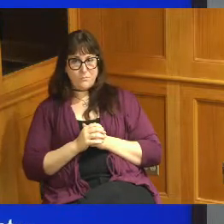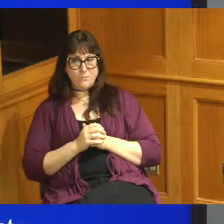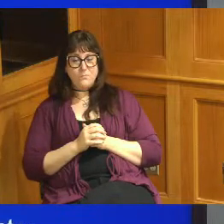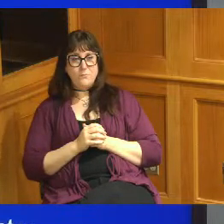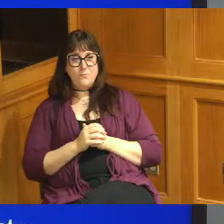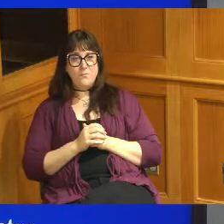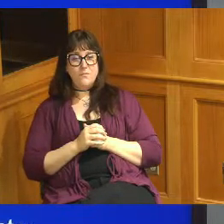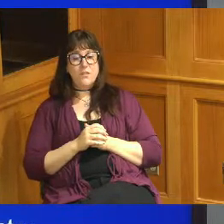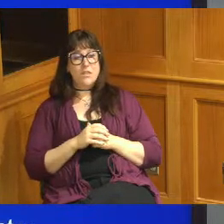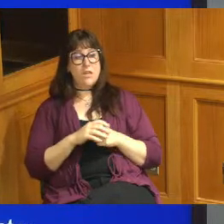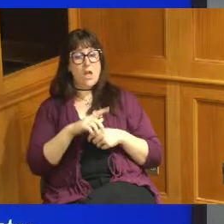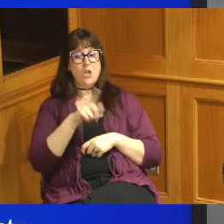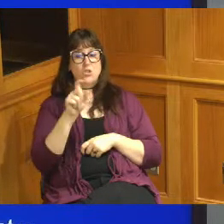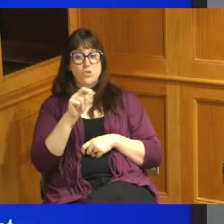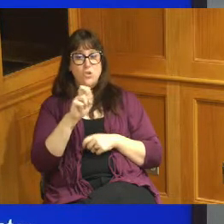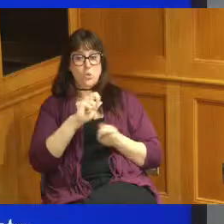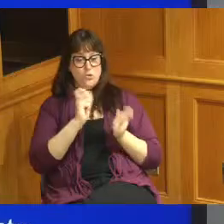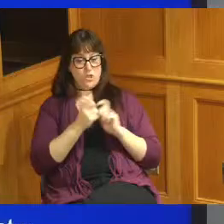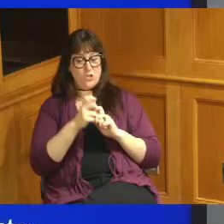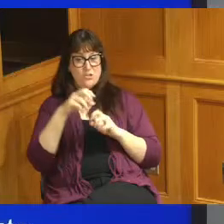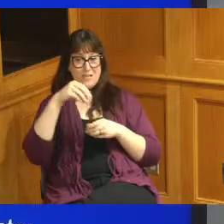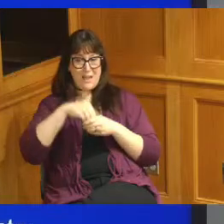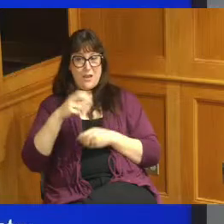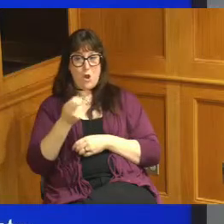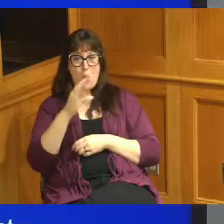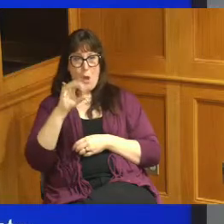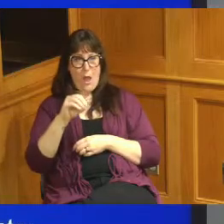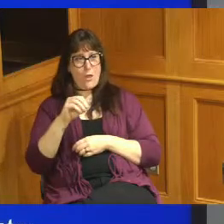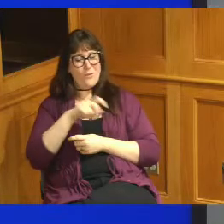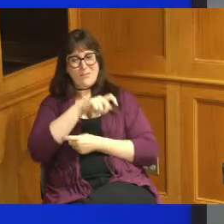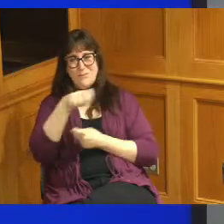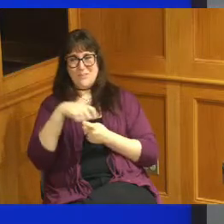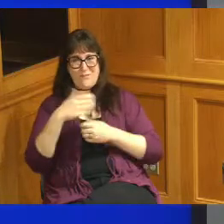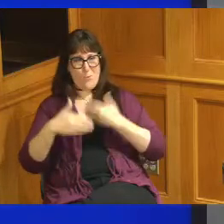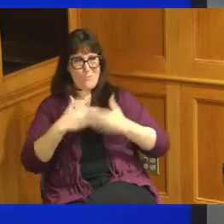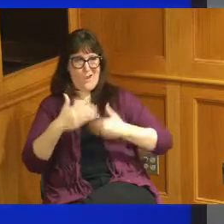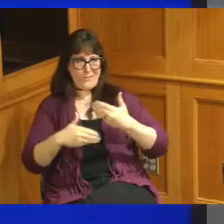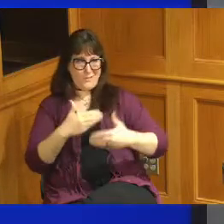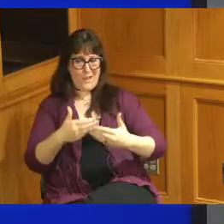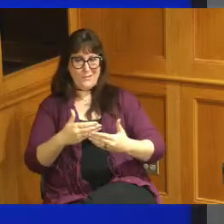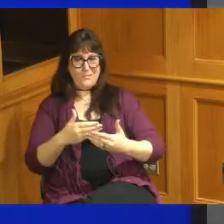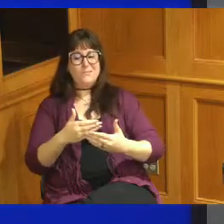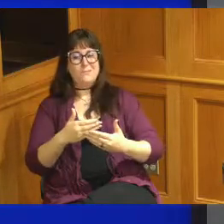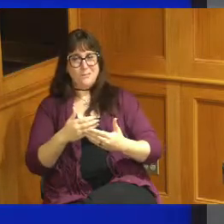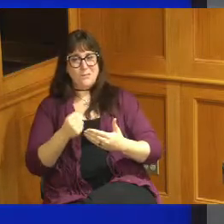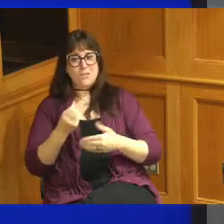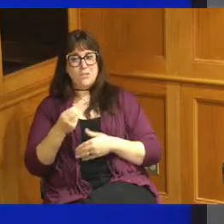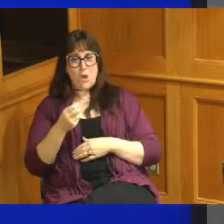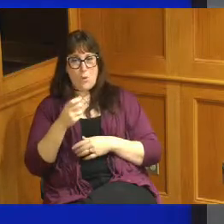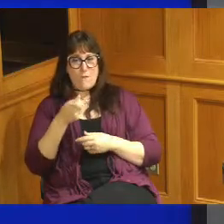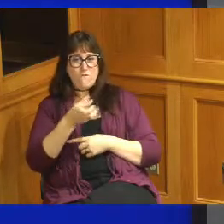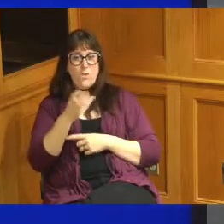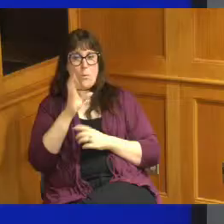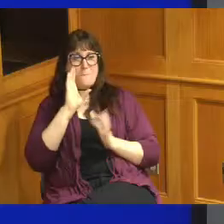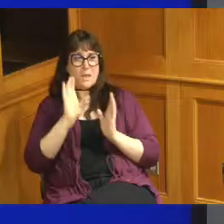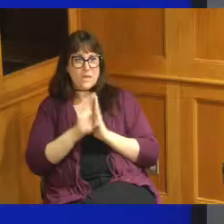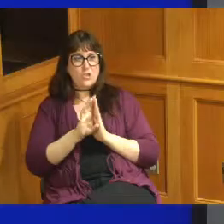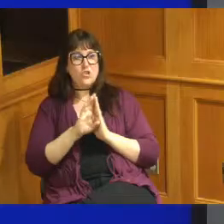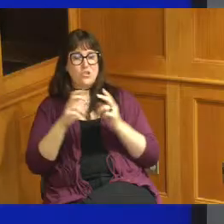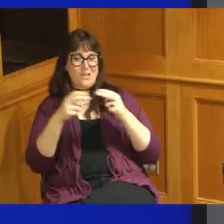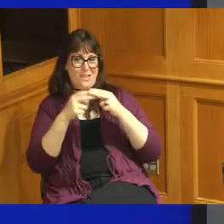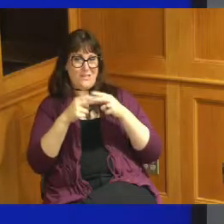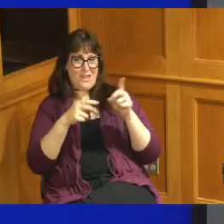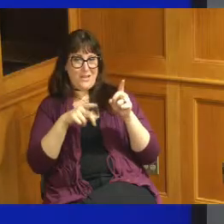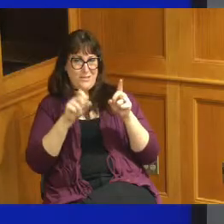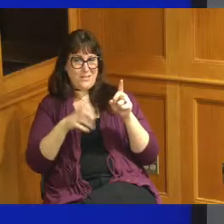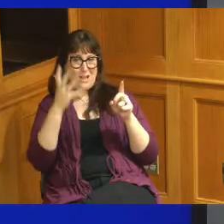The zone changes in the state of Ohio are required to go through a pretty specific process. I'll get to that shortly. There's a couple of pictures on the slides of what